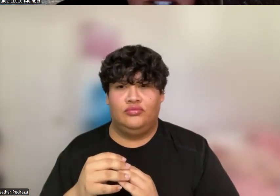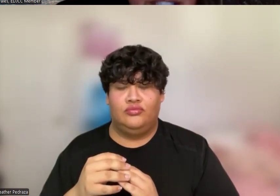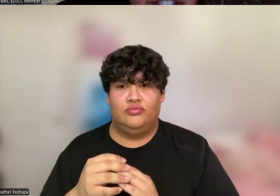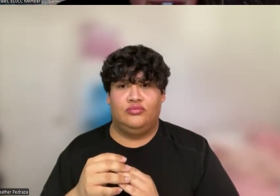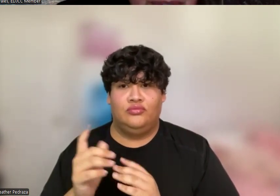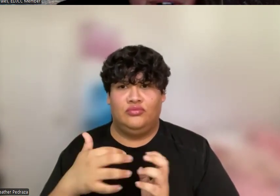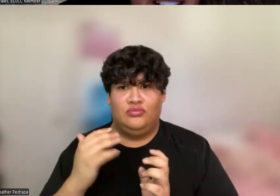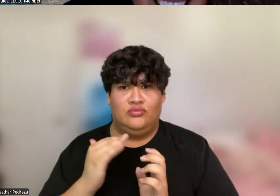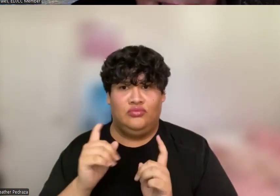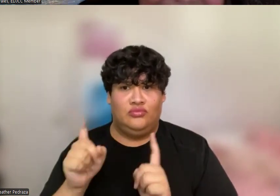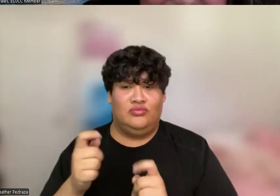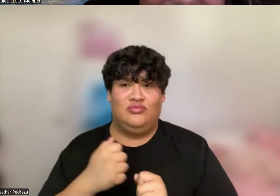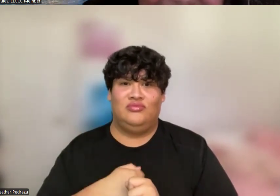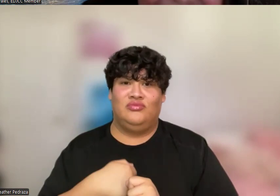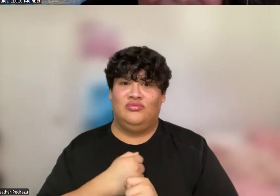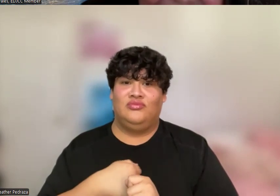we going to, sorry,